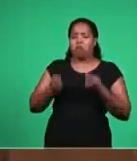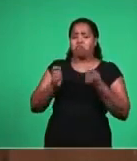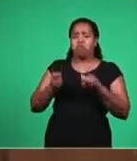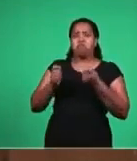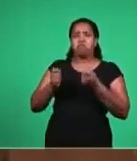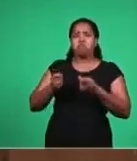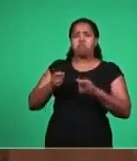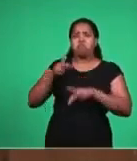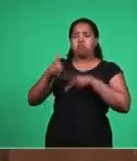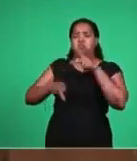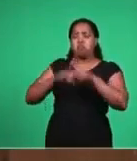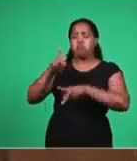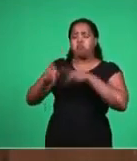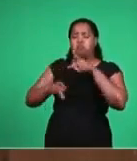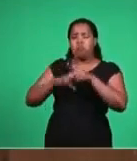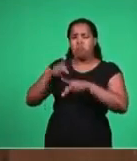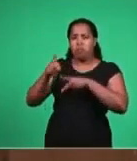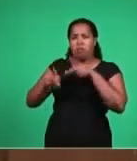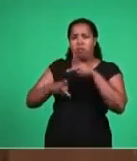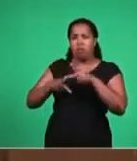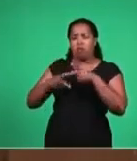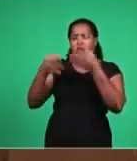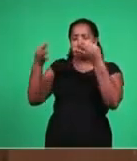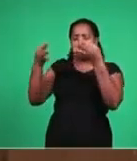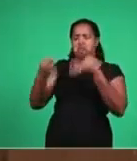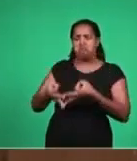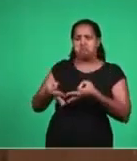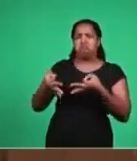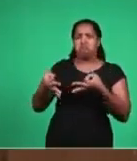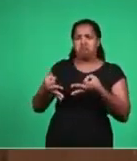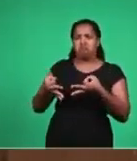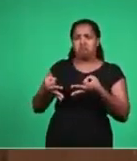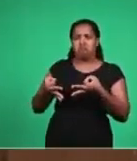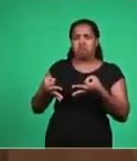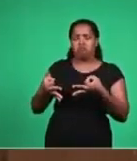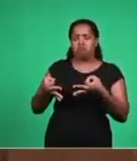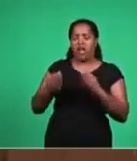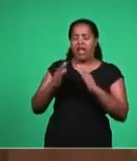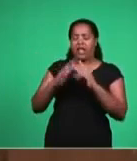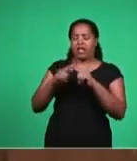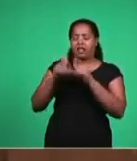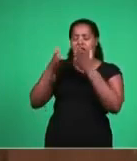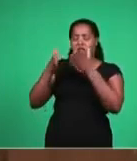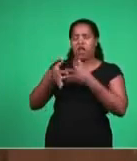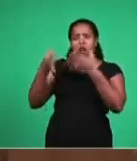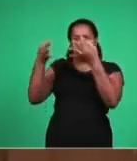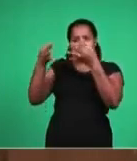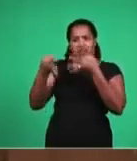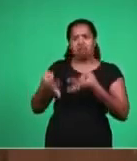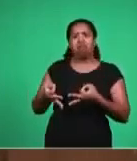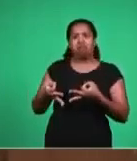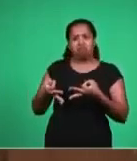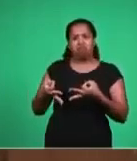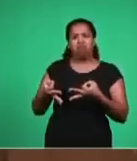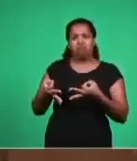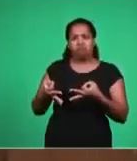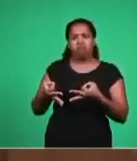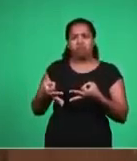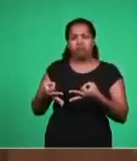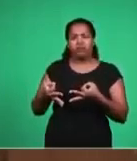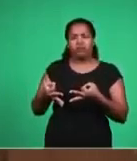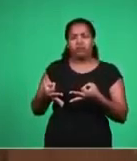As the chariots of my noble people, the church is excellent.